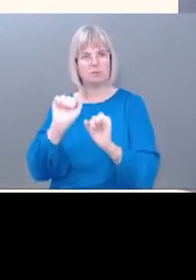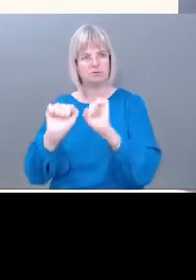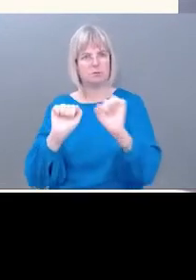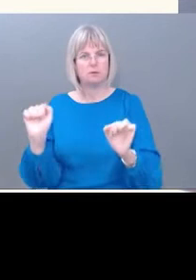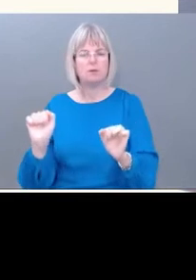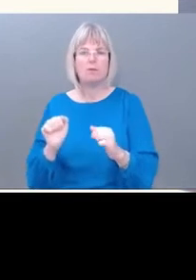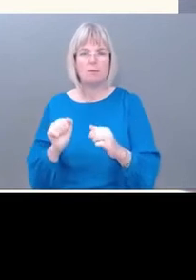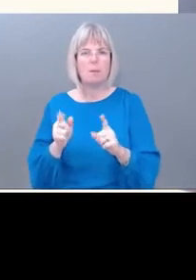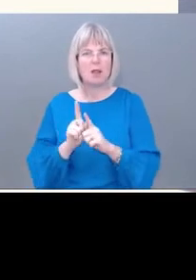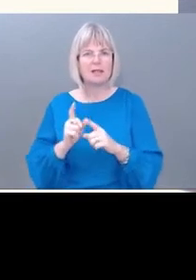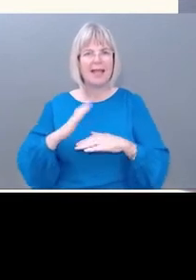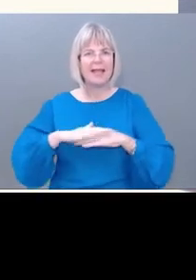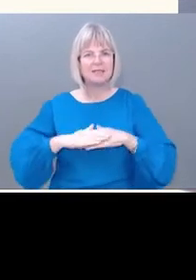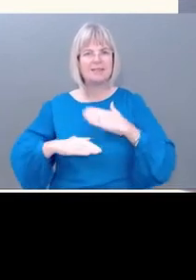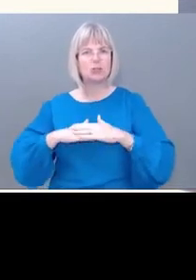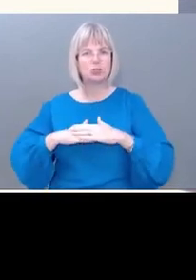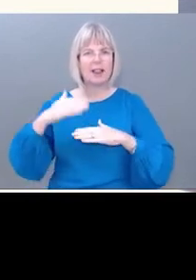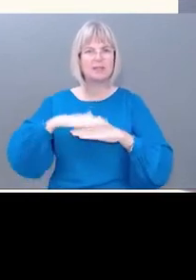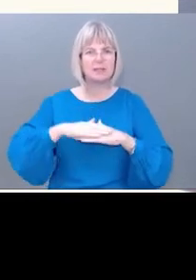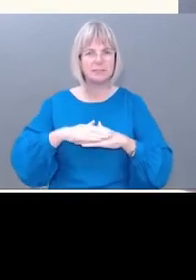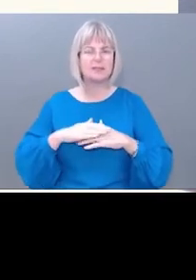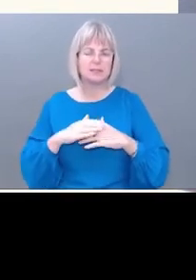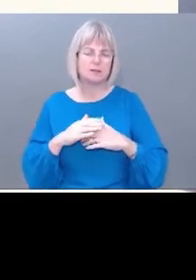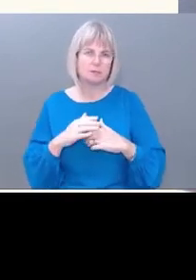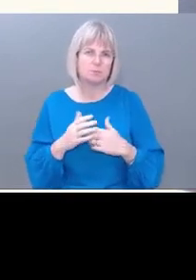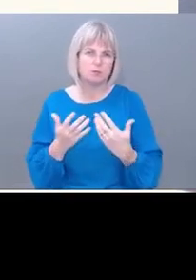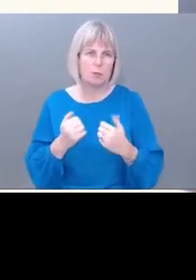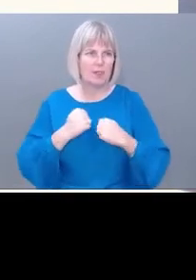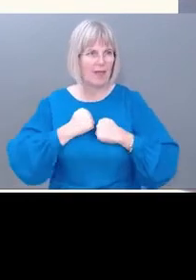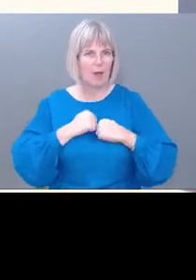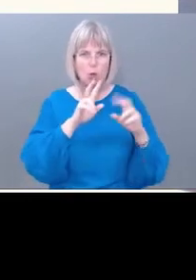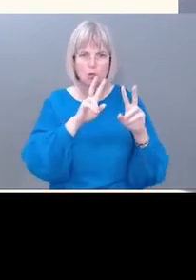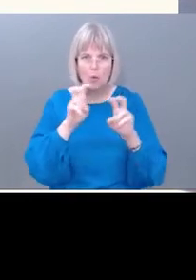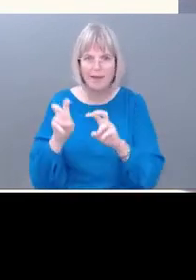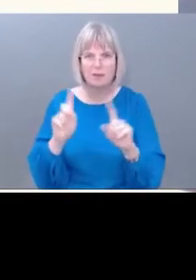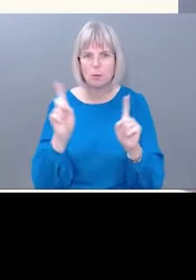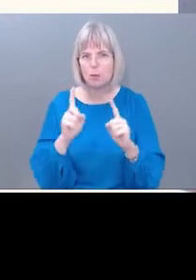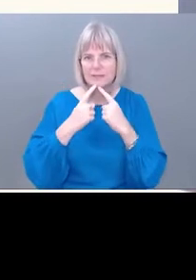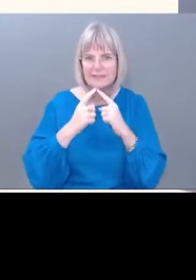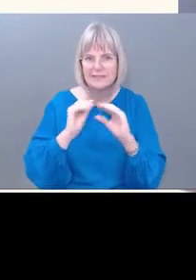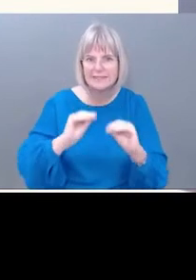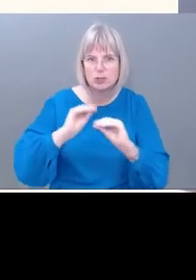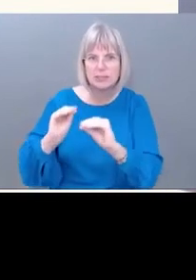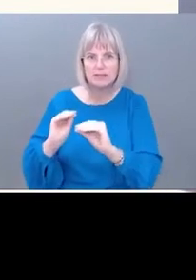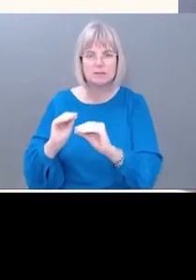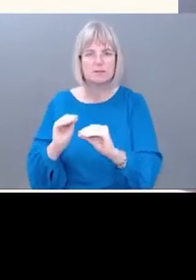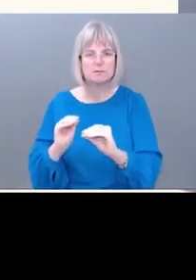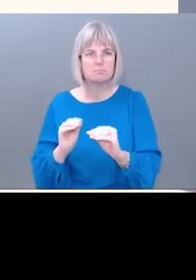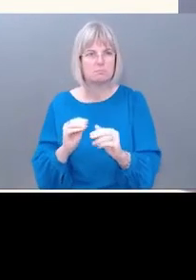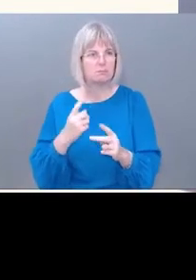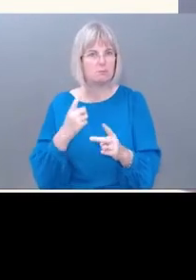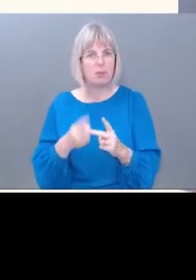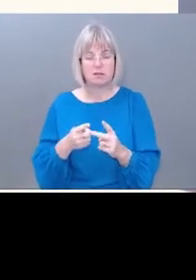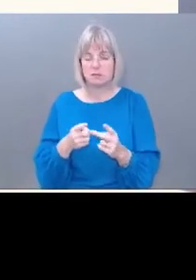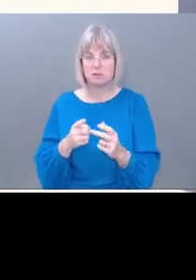in terms of our topics that we're teaching, the speakers that we have, and also, I guess, providing appropriate support and